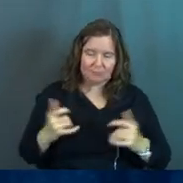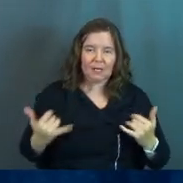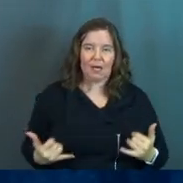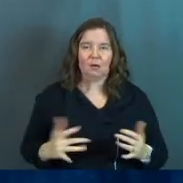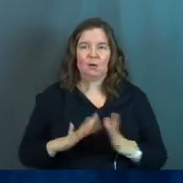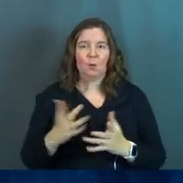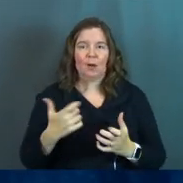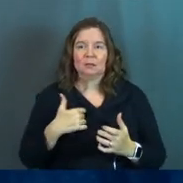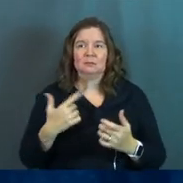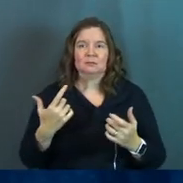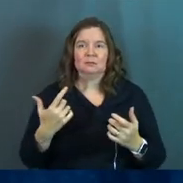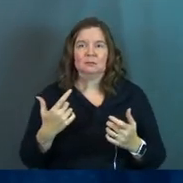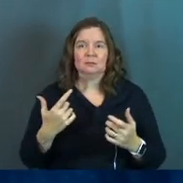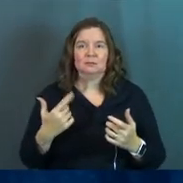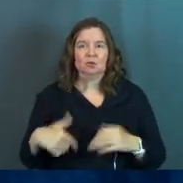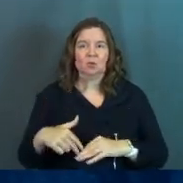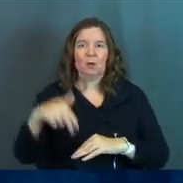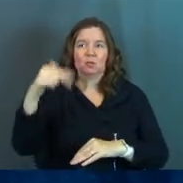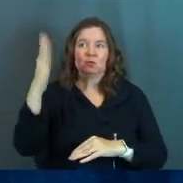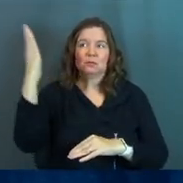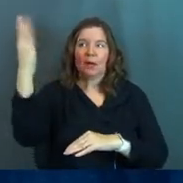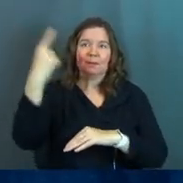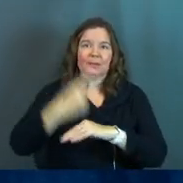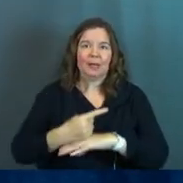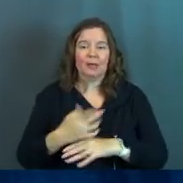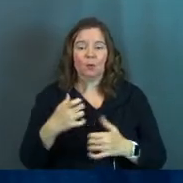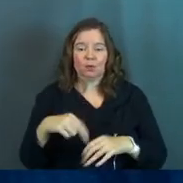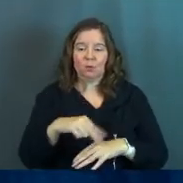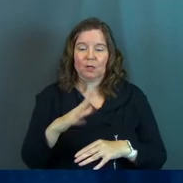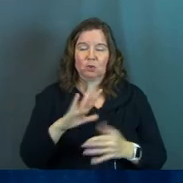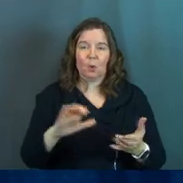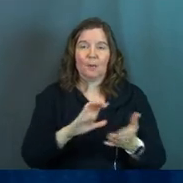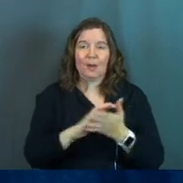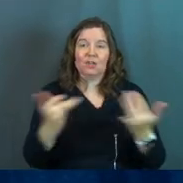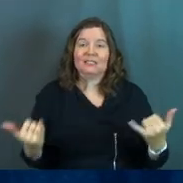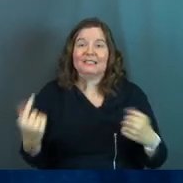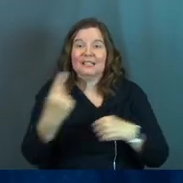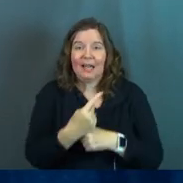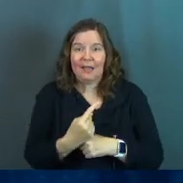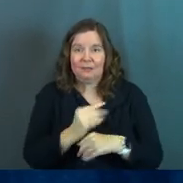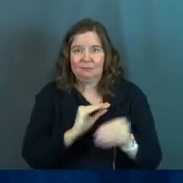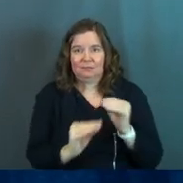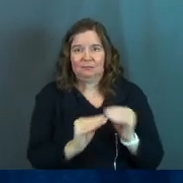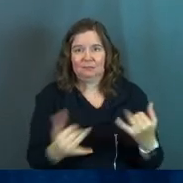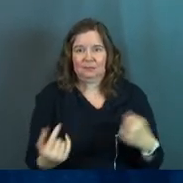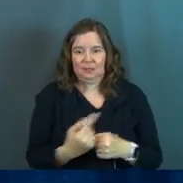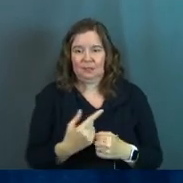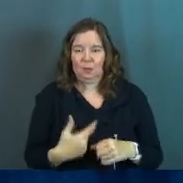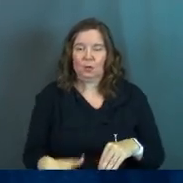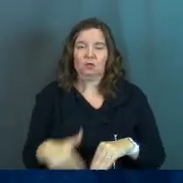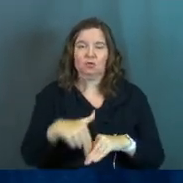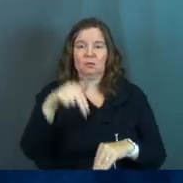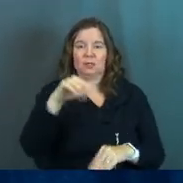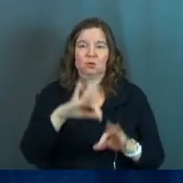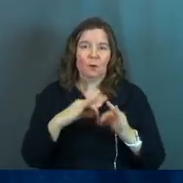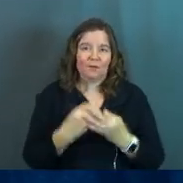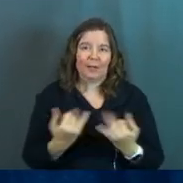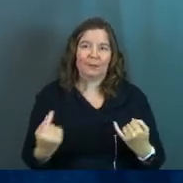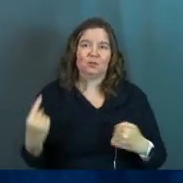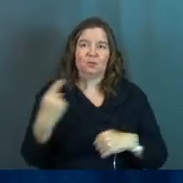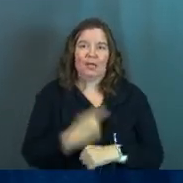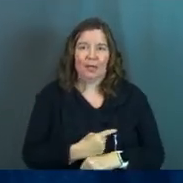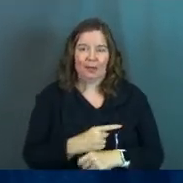Jesus doesn't want to just resurrect you someday. He wants to resurrect your marriage today. He wants to resurrect your family